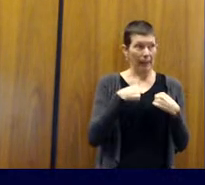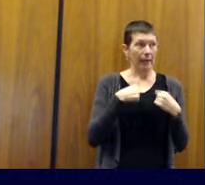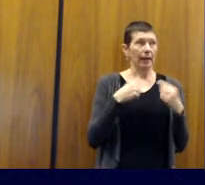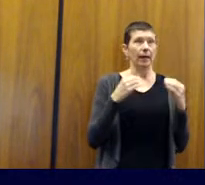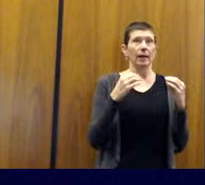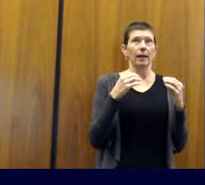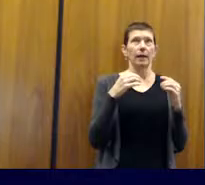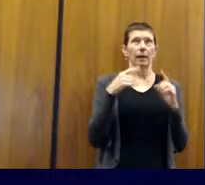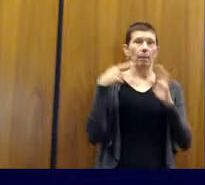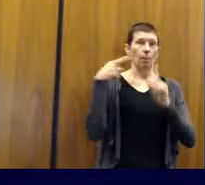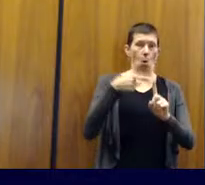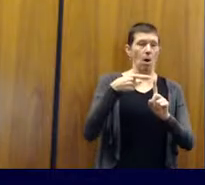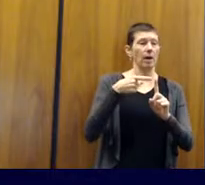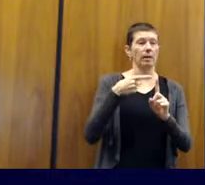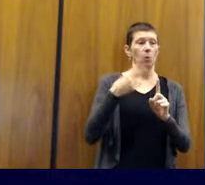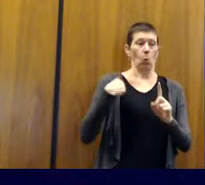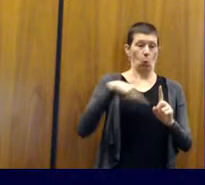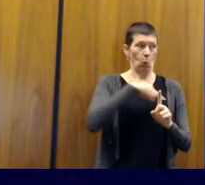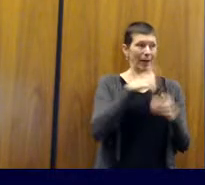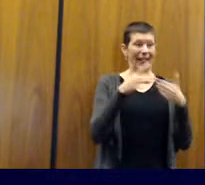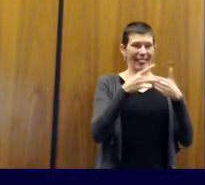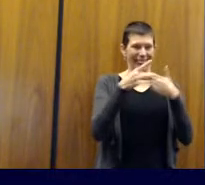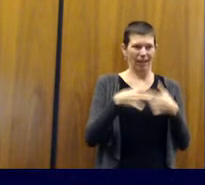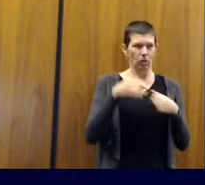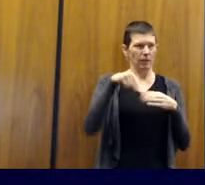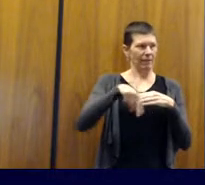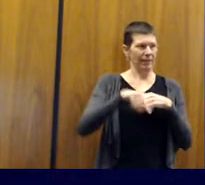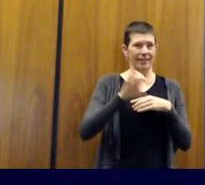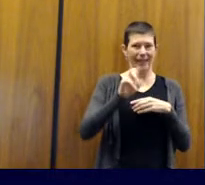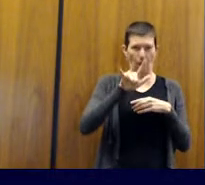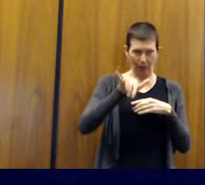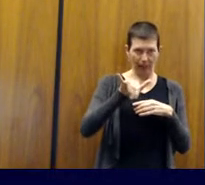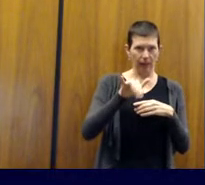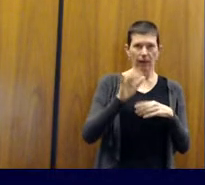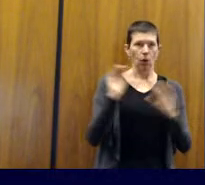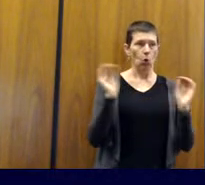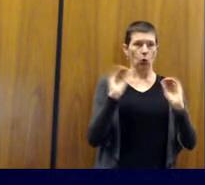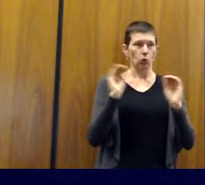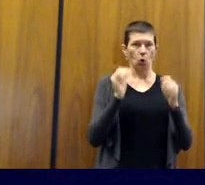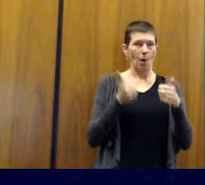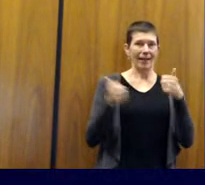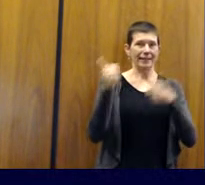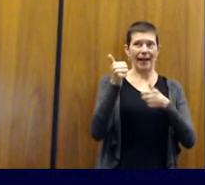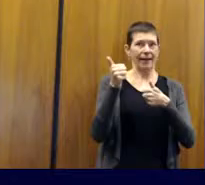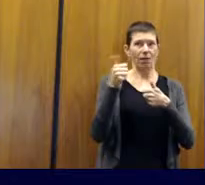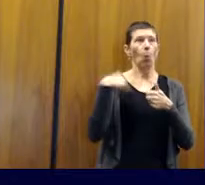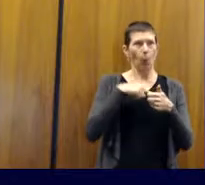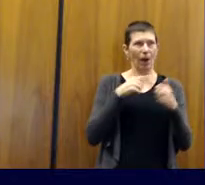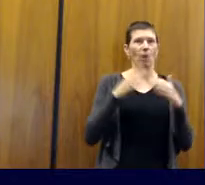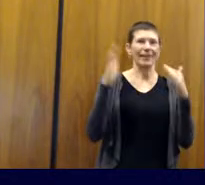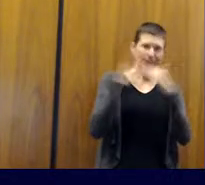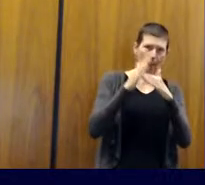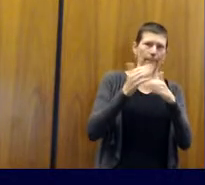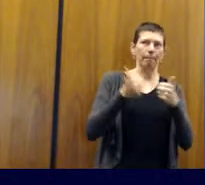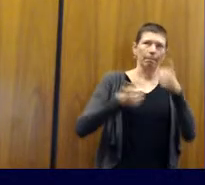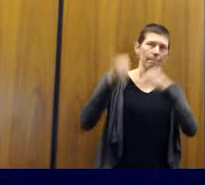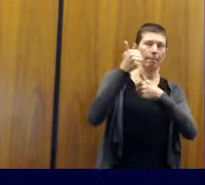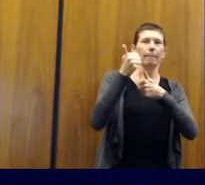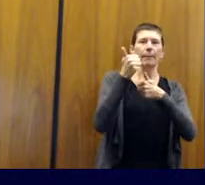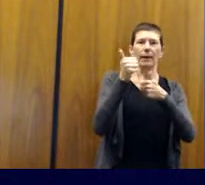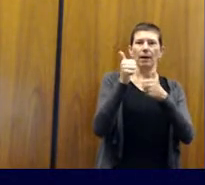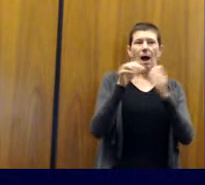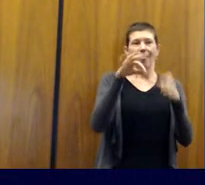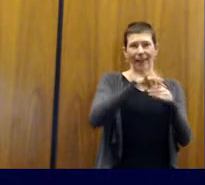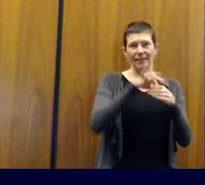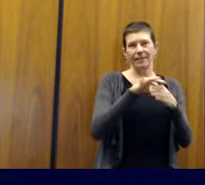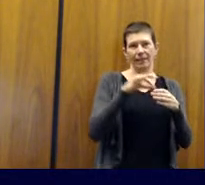more about us as the leaders of the county. There's no executive in the county. We're the highest elected officials, recognizing